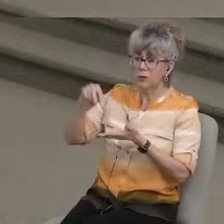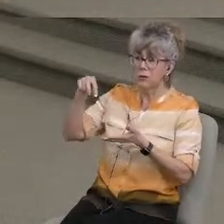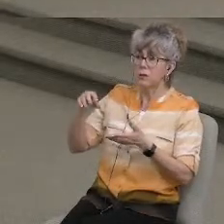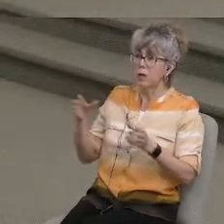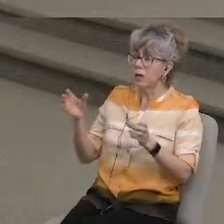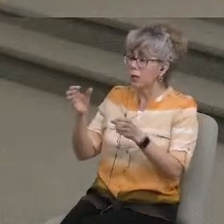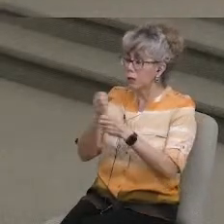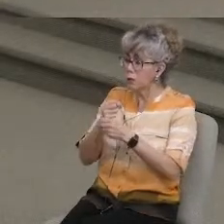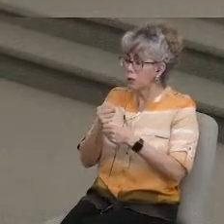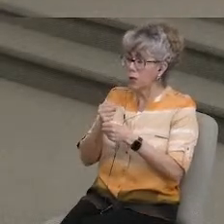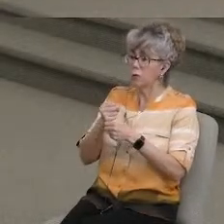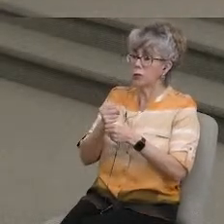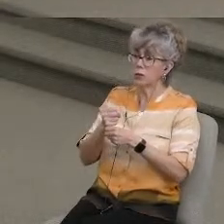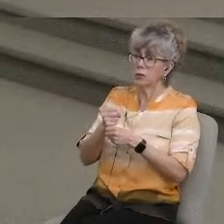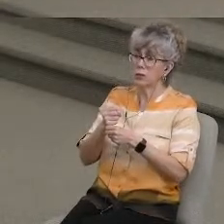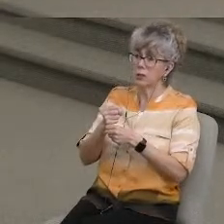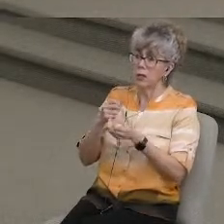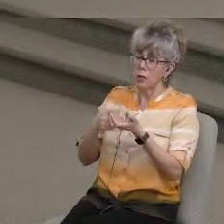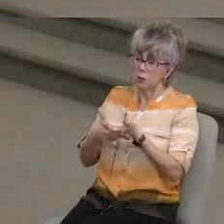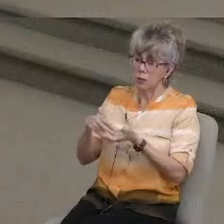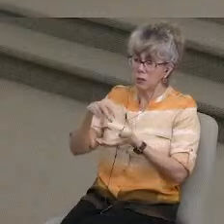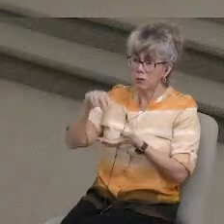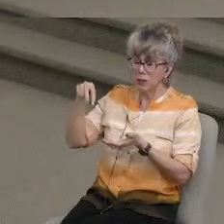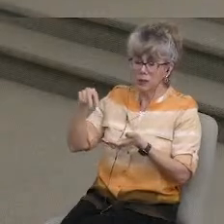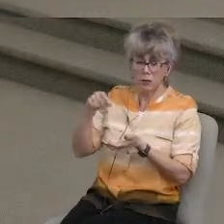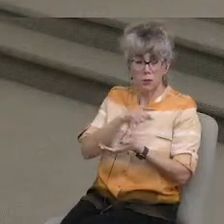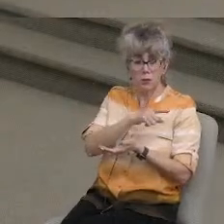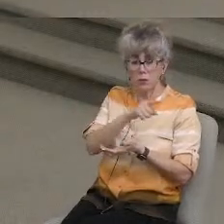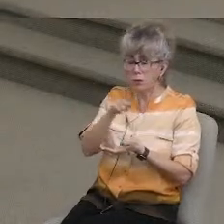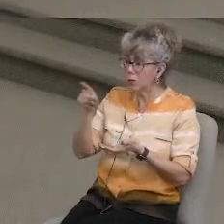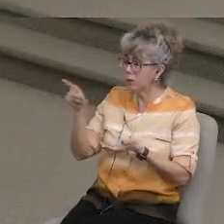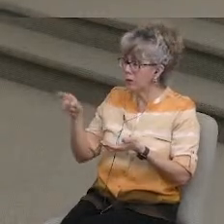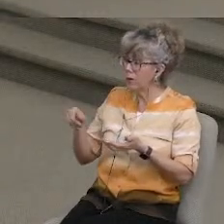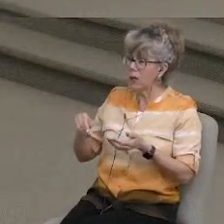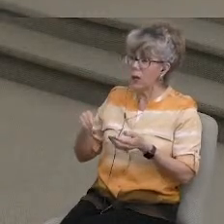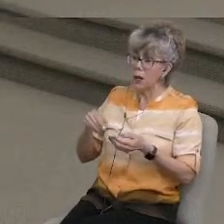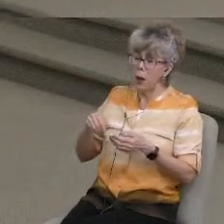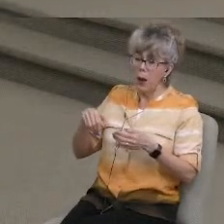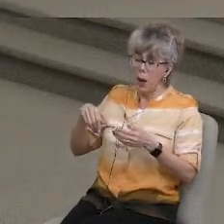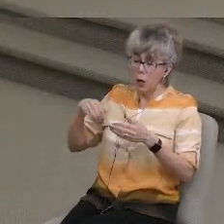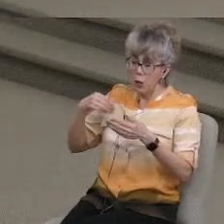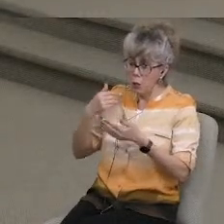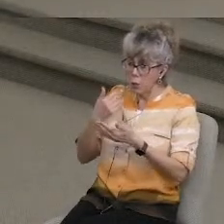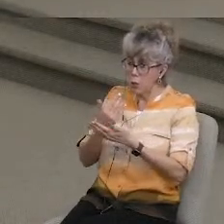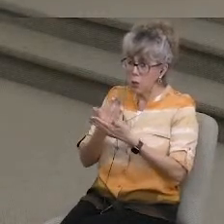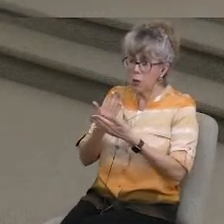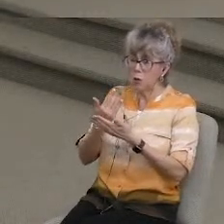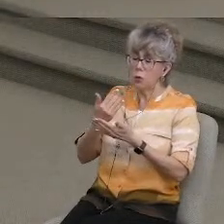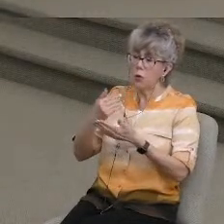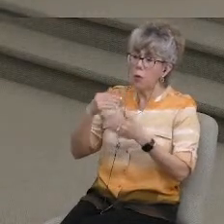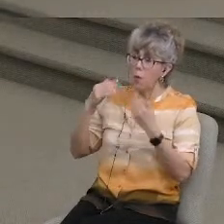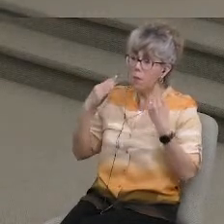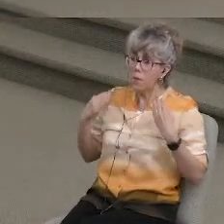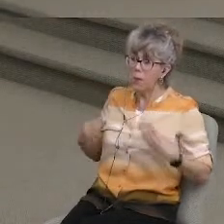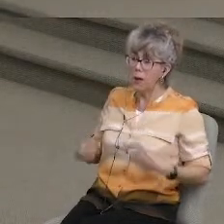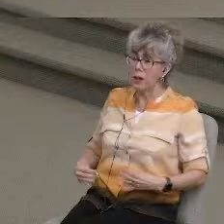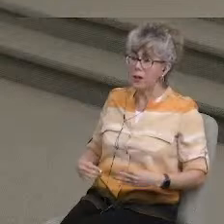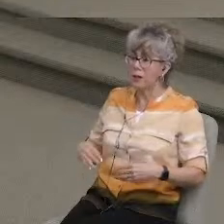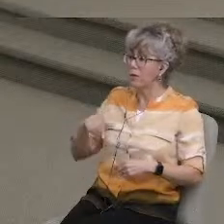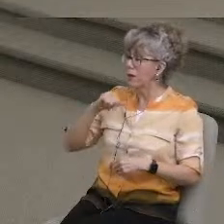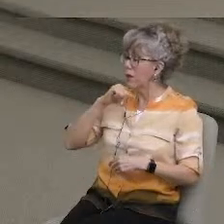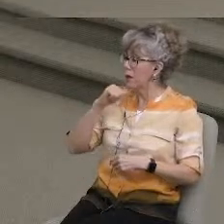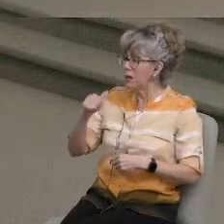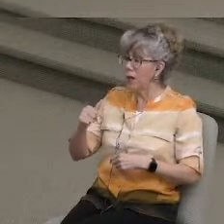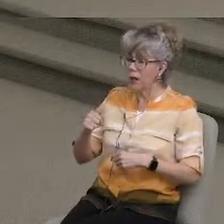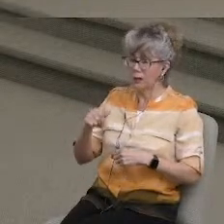that resurrection, you're going to get a brand new body. It's going to be a body that is immortal, that will not be subject to